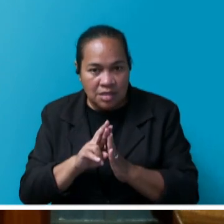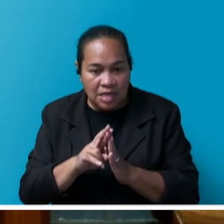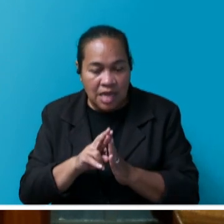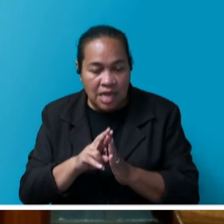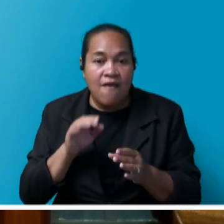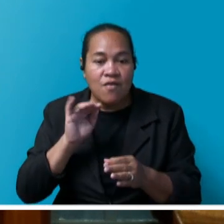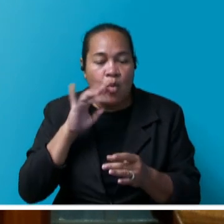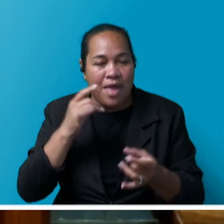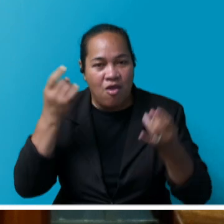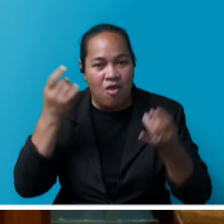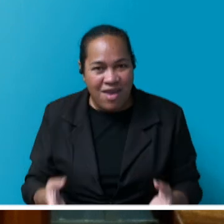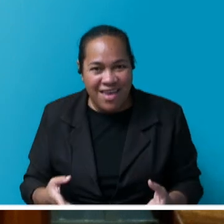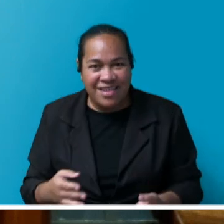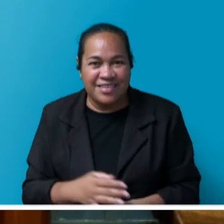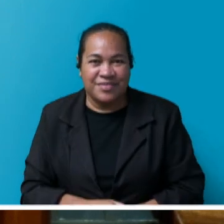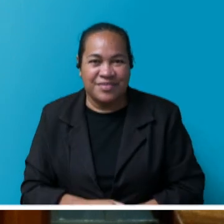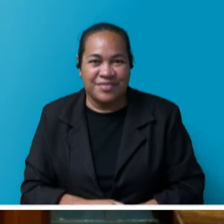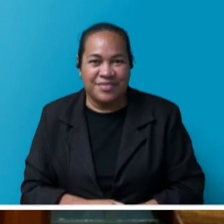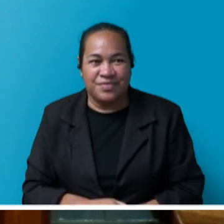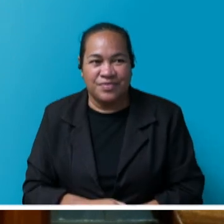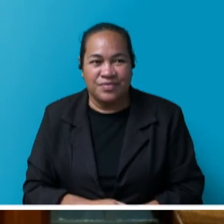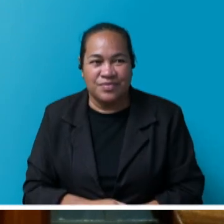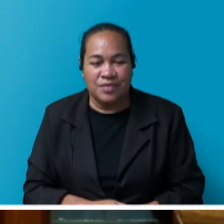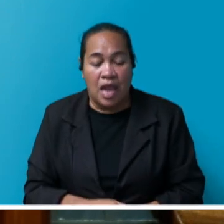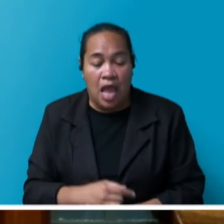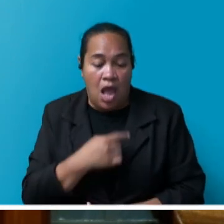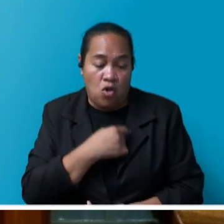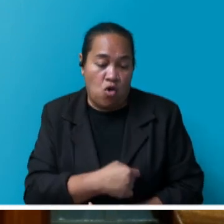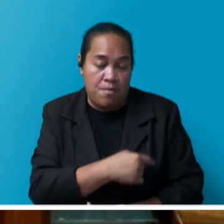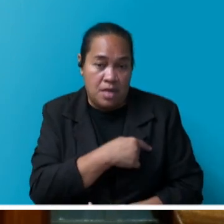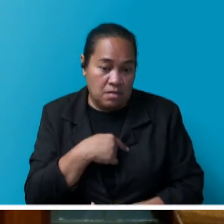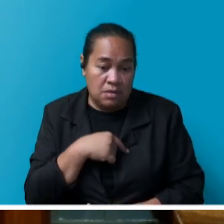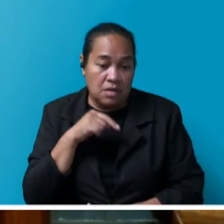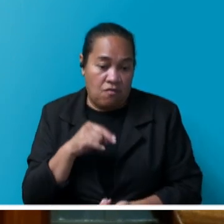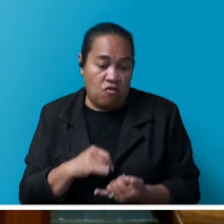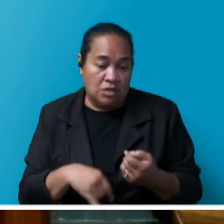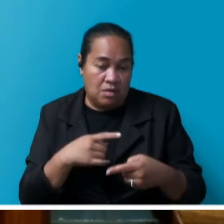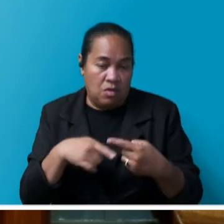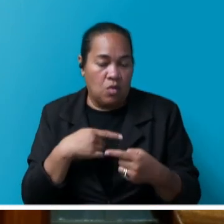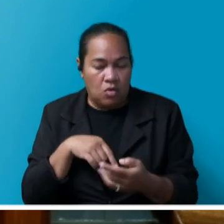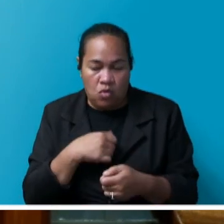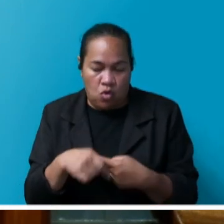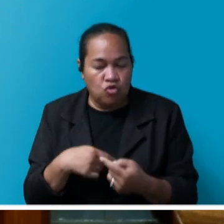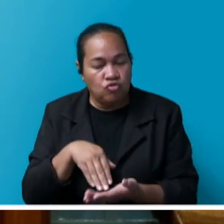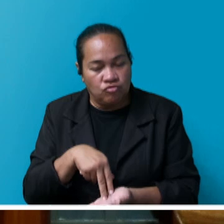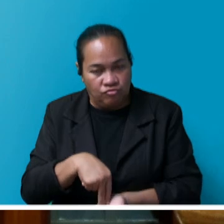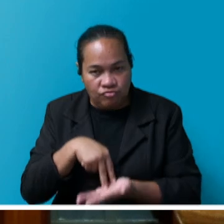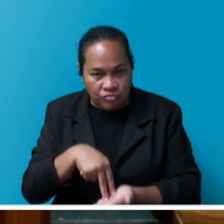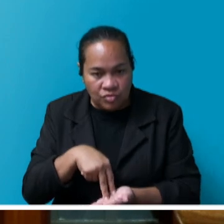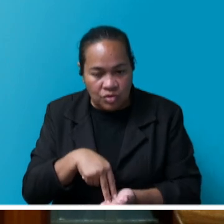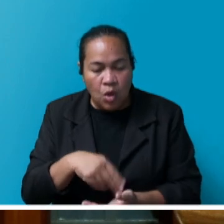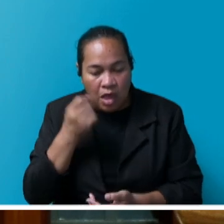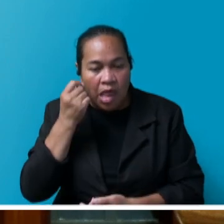future-ready. Mr. Speaker, sir, our commitment to sustainability is unwavering. We recognize the